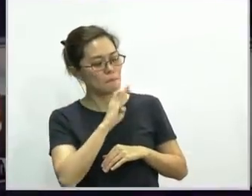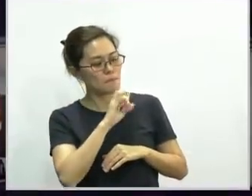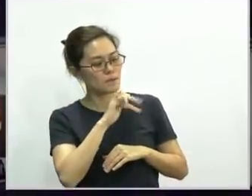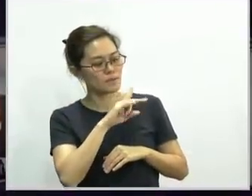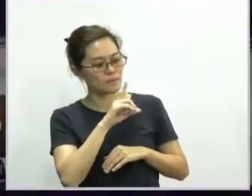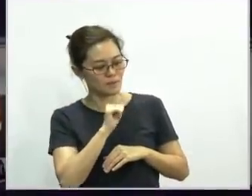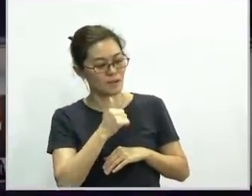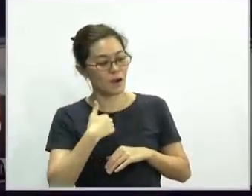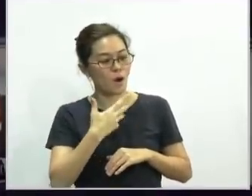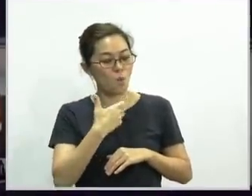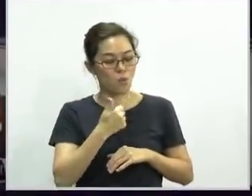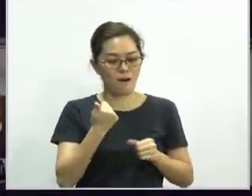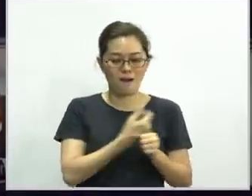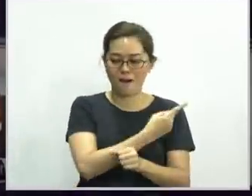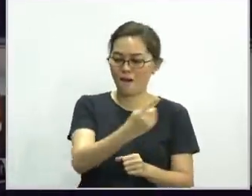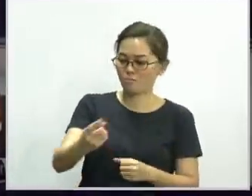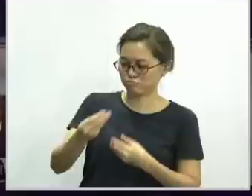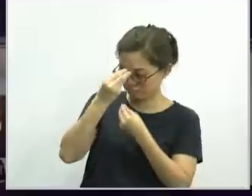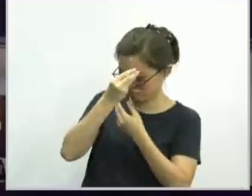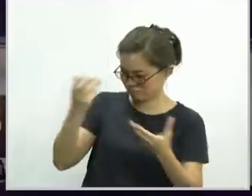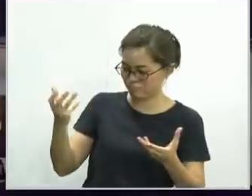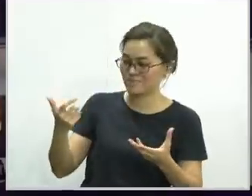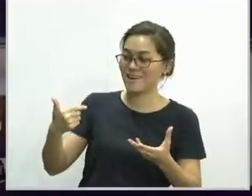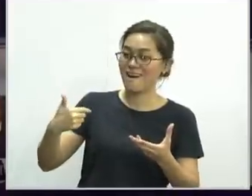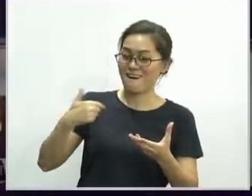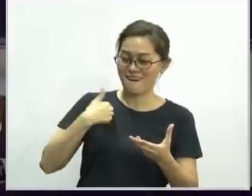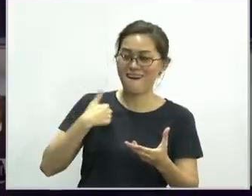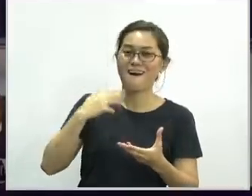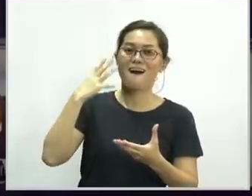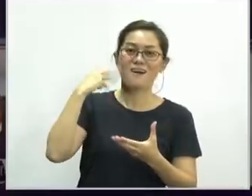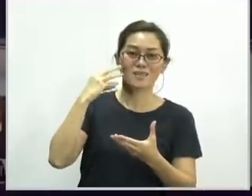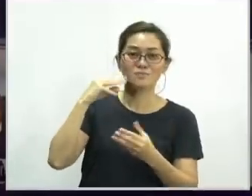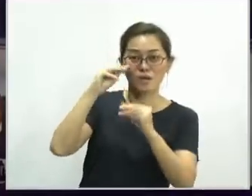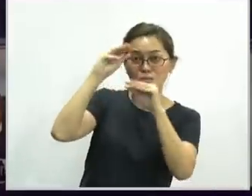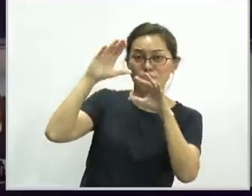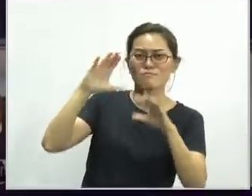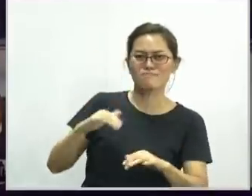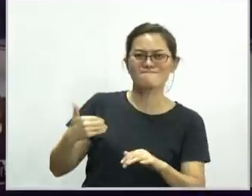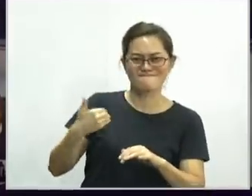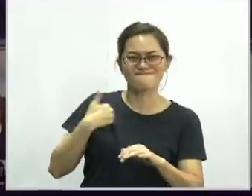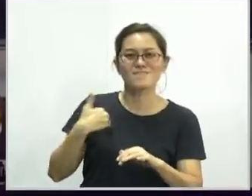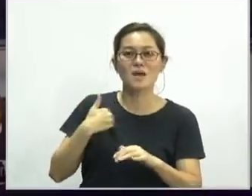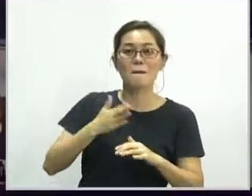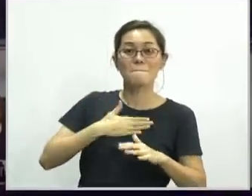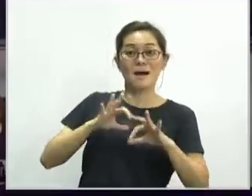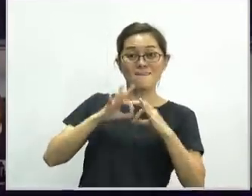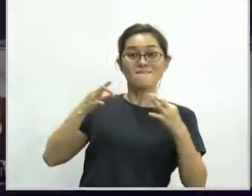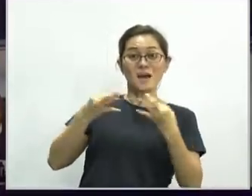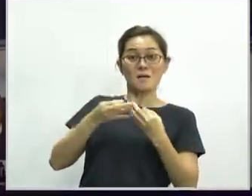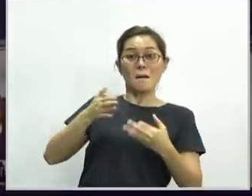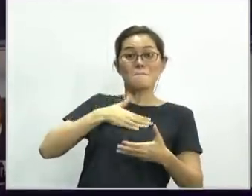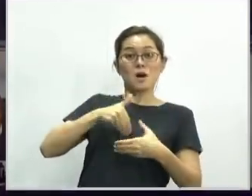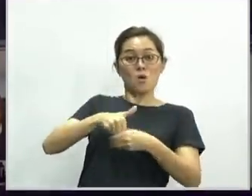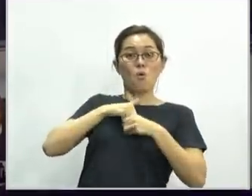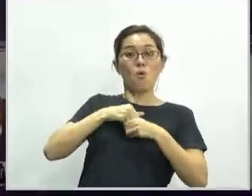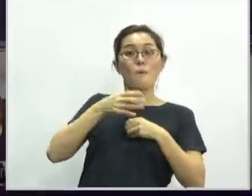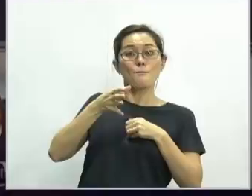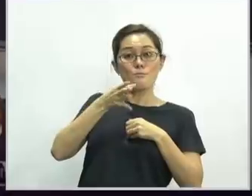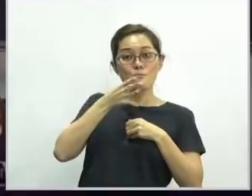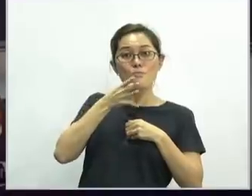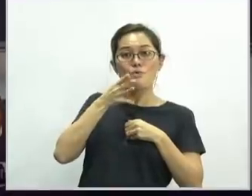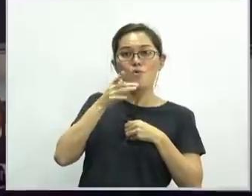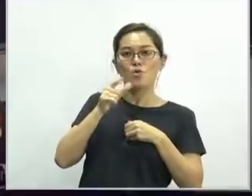tell everyone that I have experienced a miracle as well in my family. My own mother,